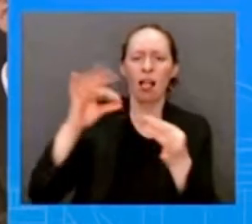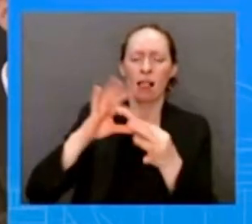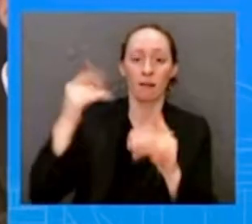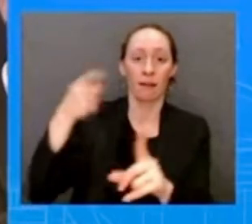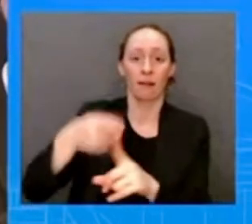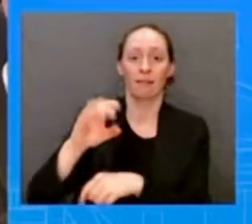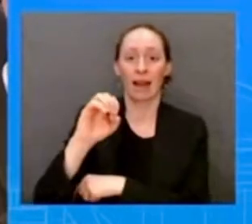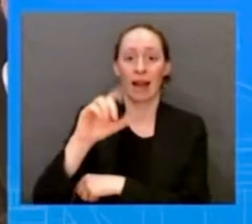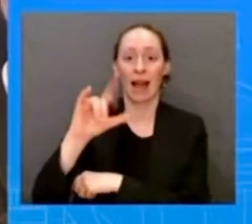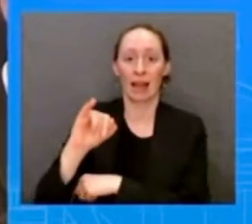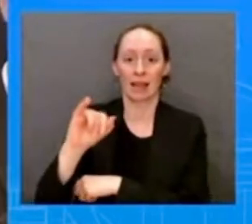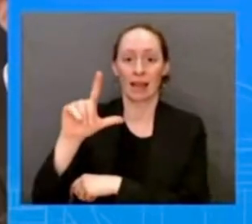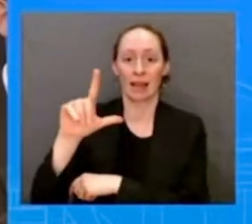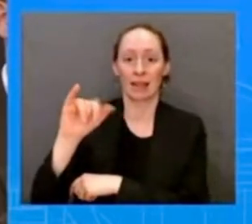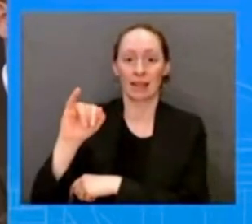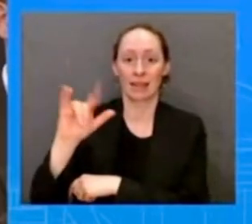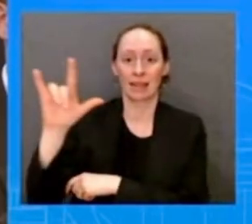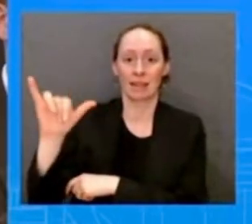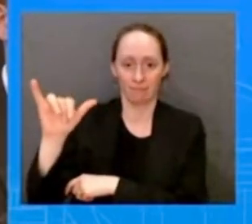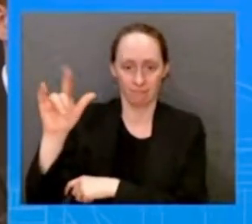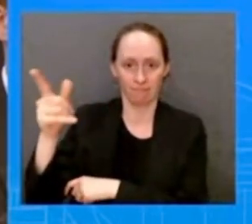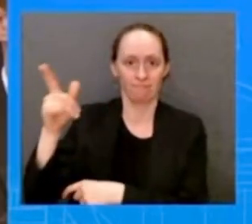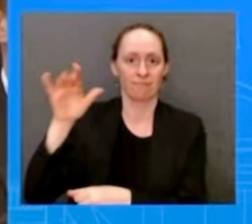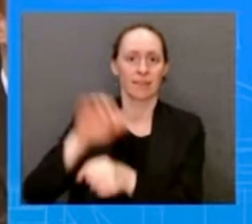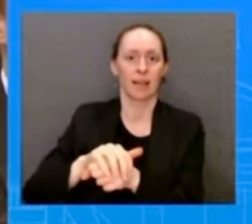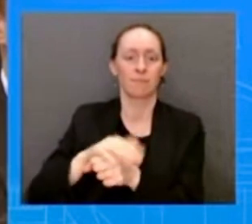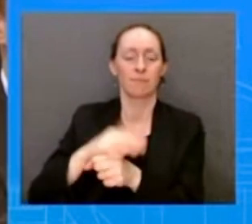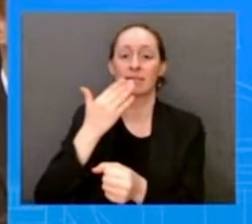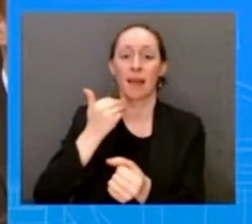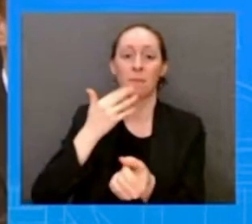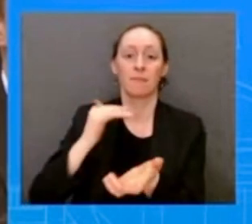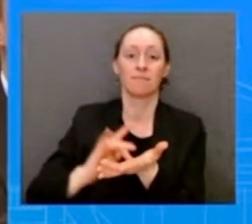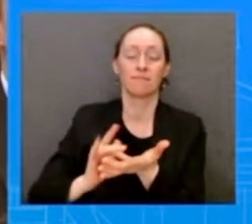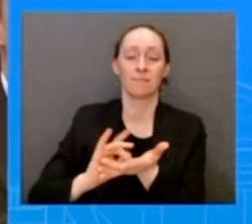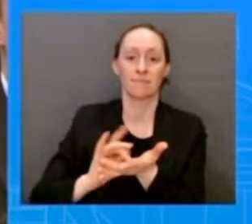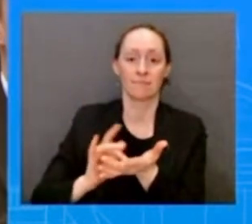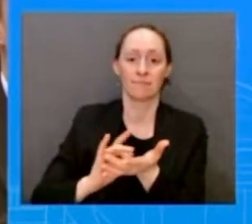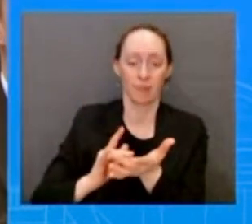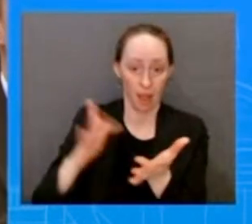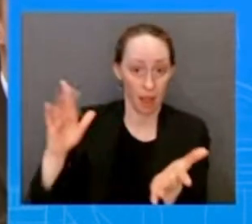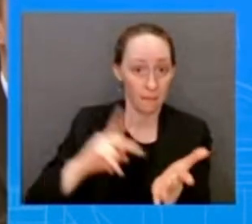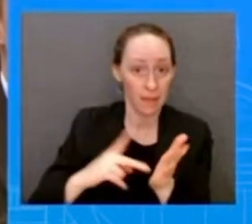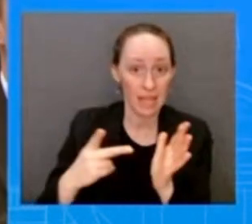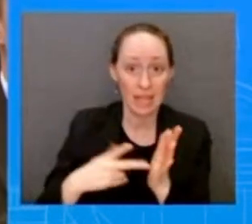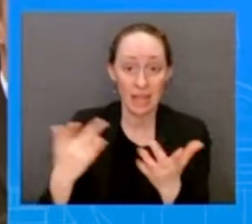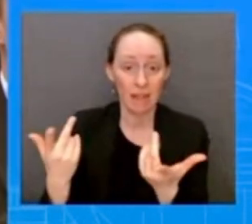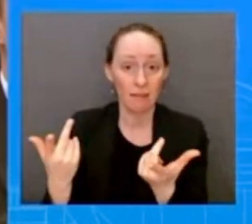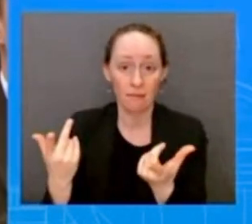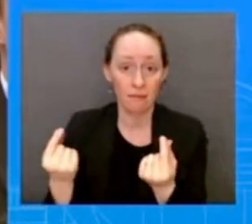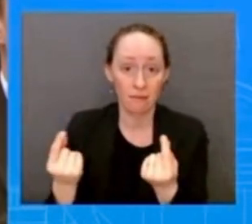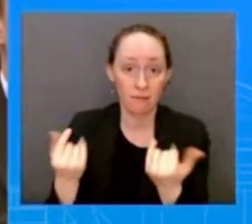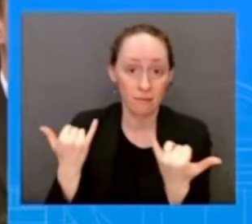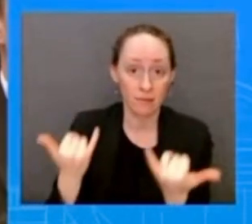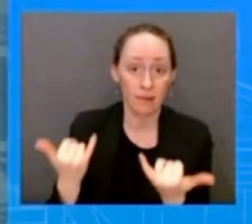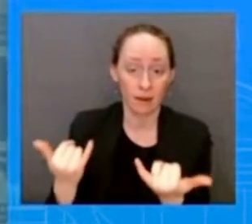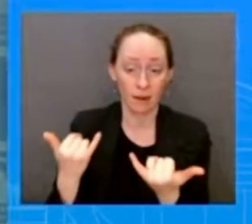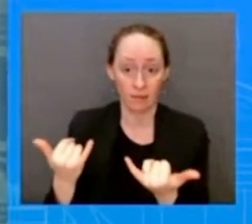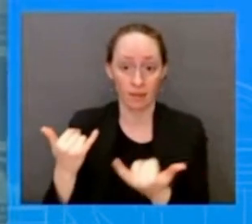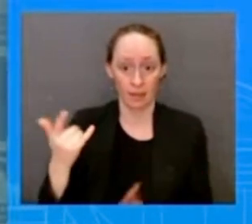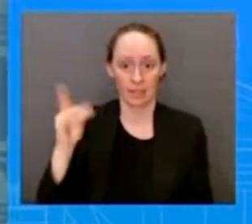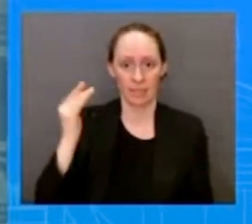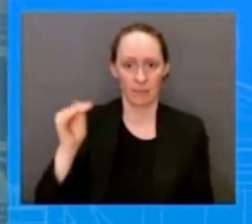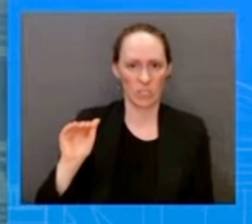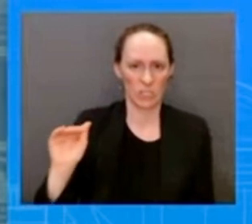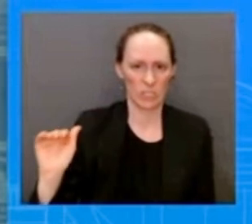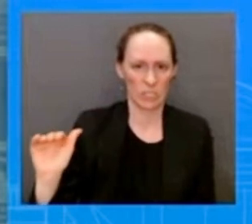any conversation or pressure that the president is putting on Nordisk and Sanofi? Look, the president